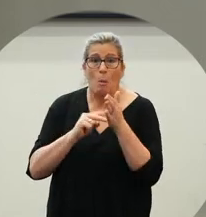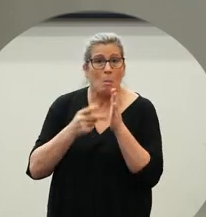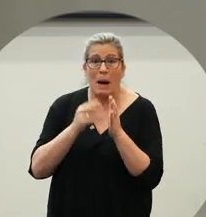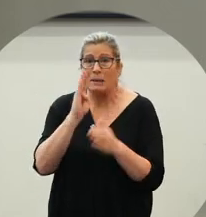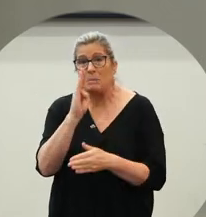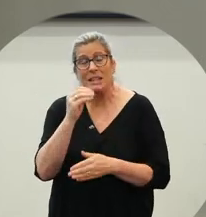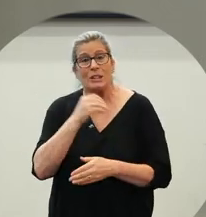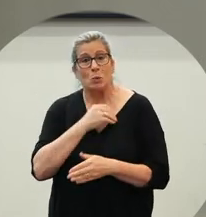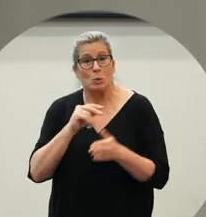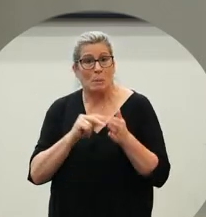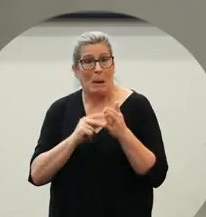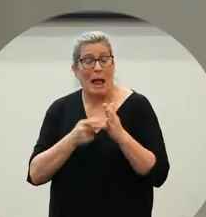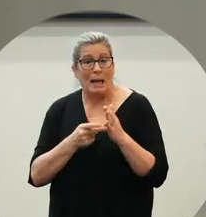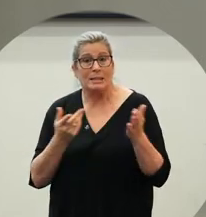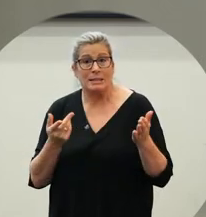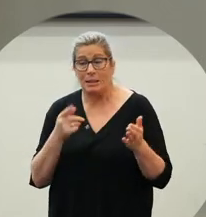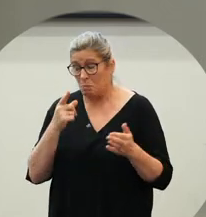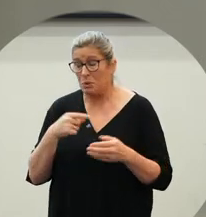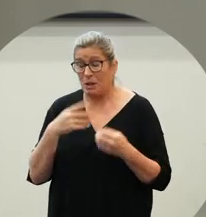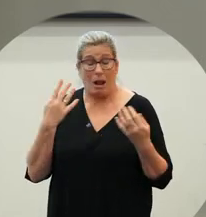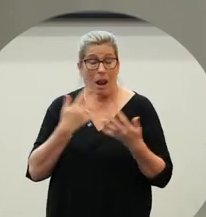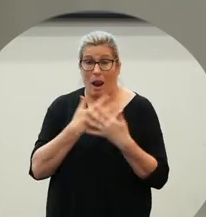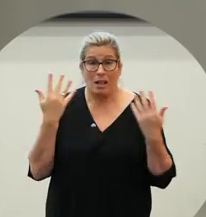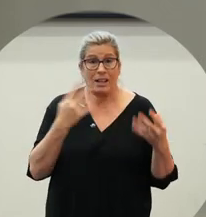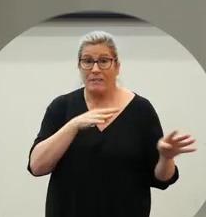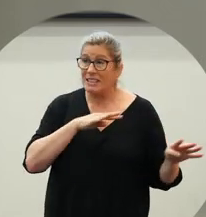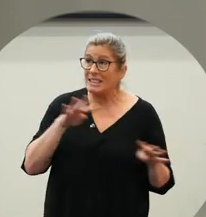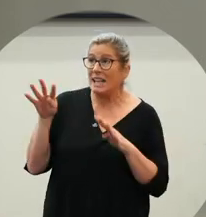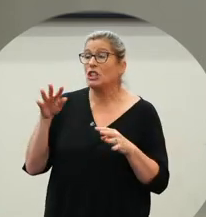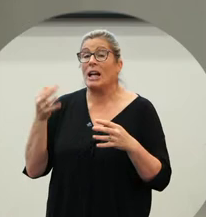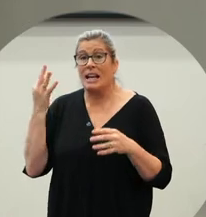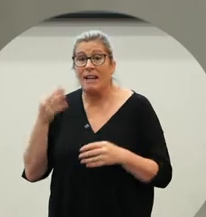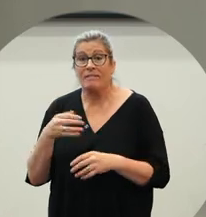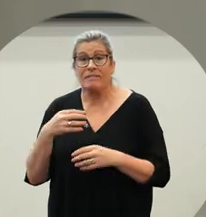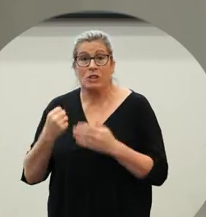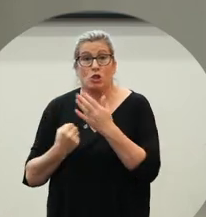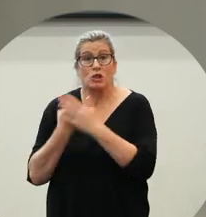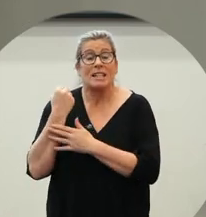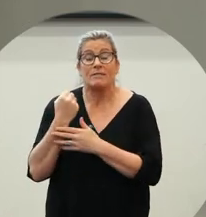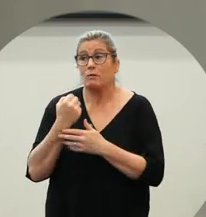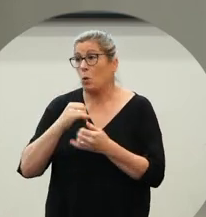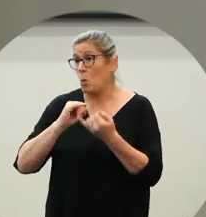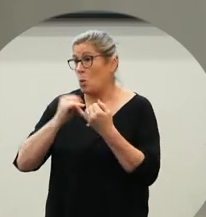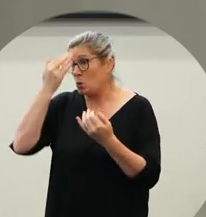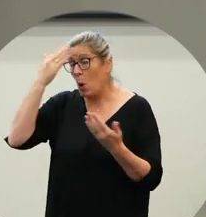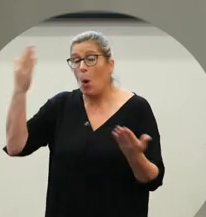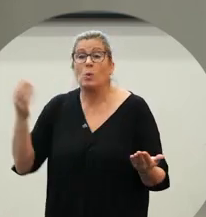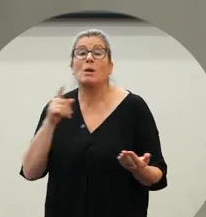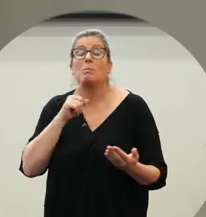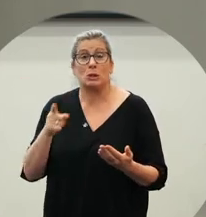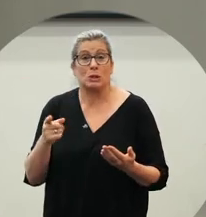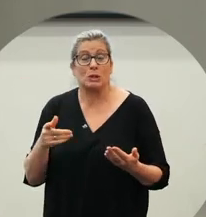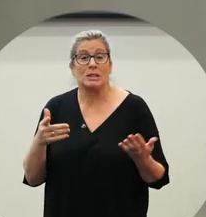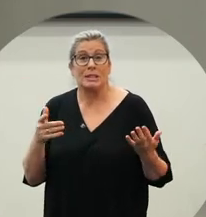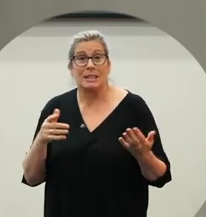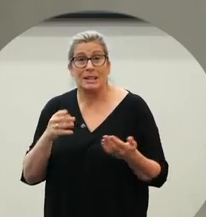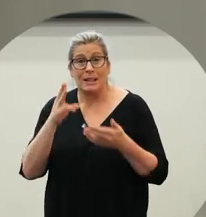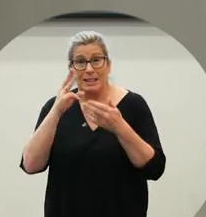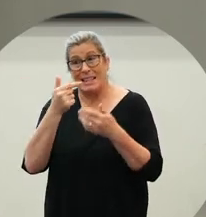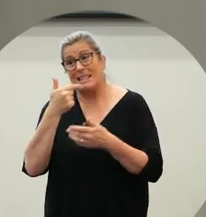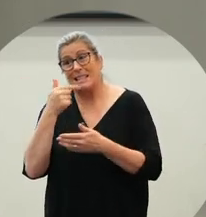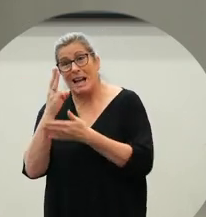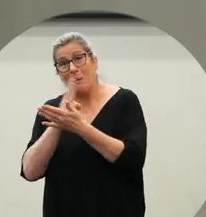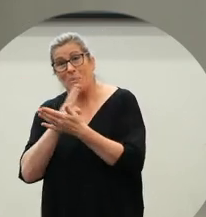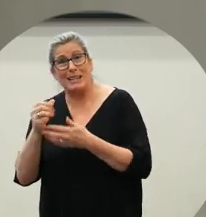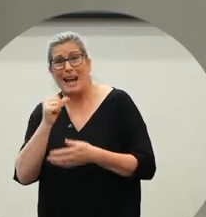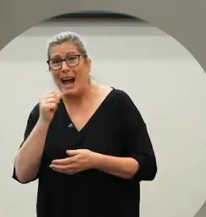a spectacular in terms of attracting attention, and had it succeeded, who knows? But in terms of part two of the plan,